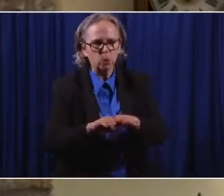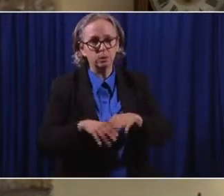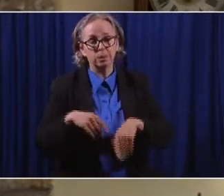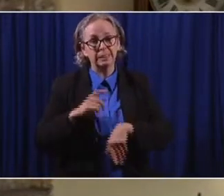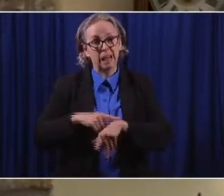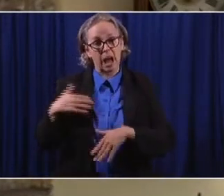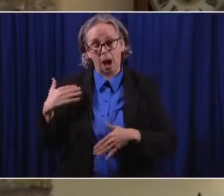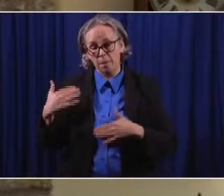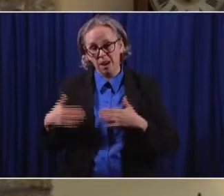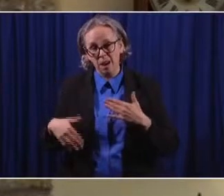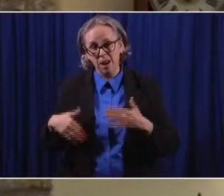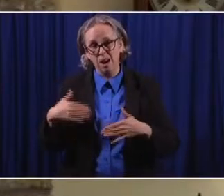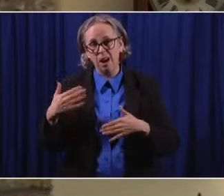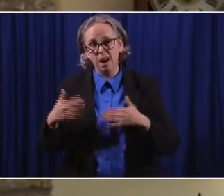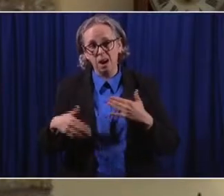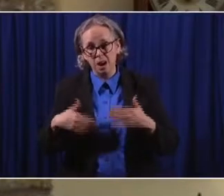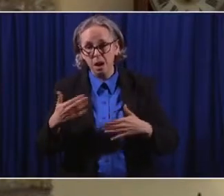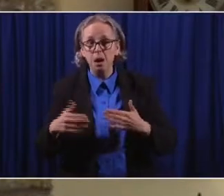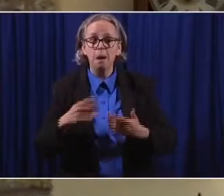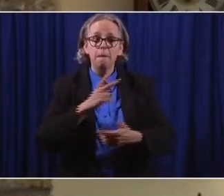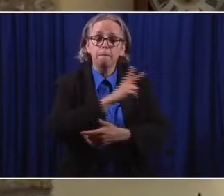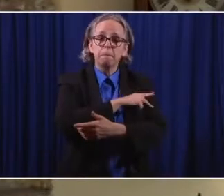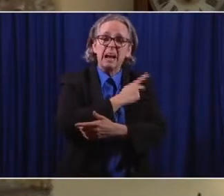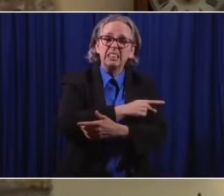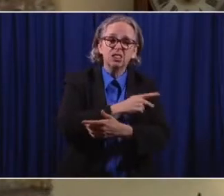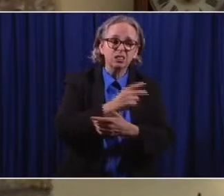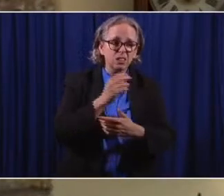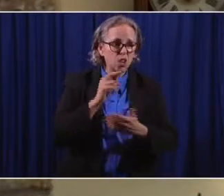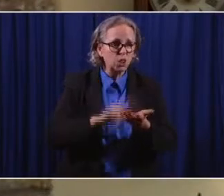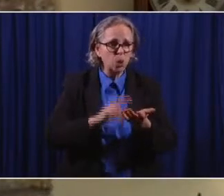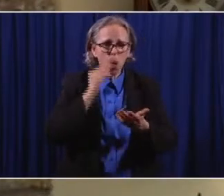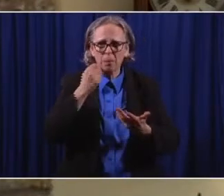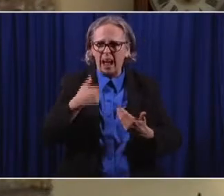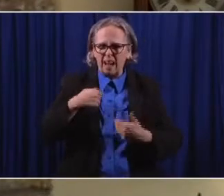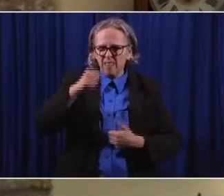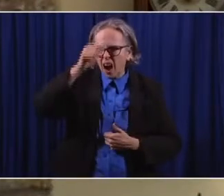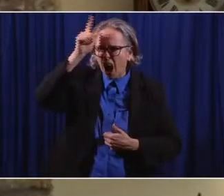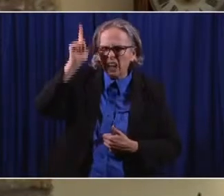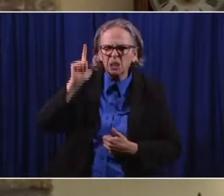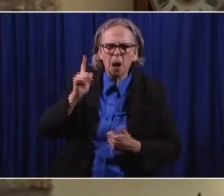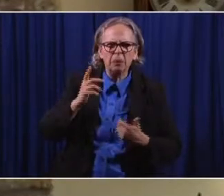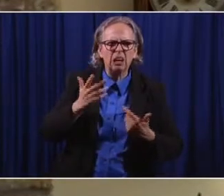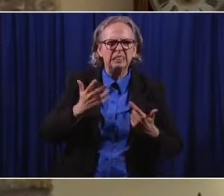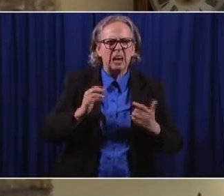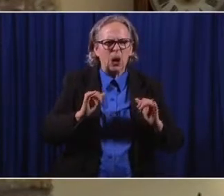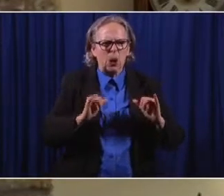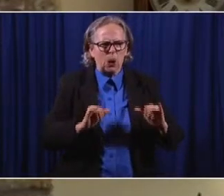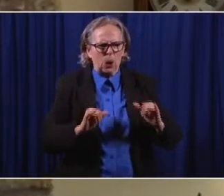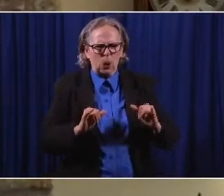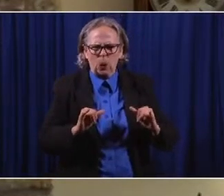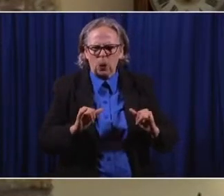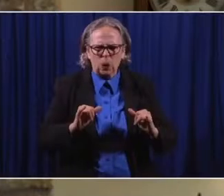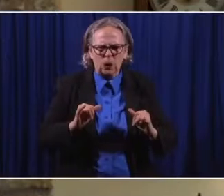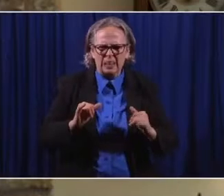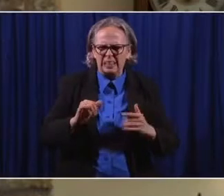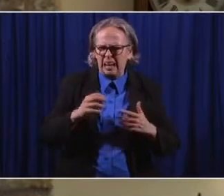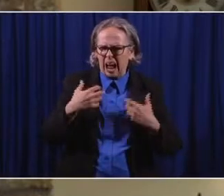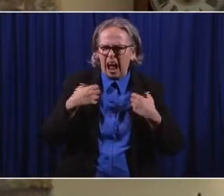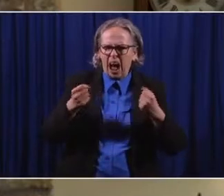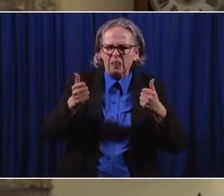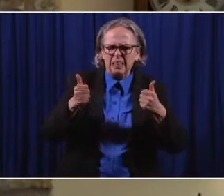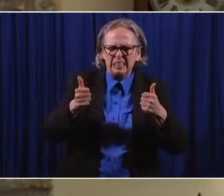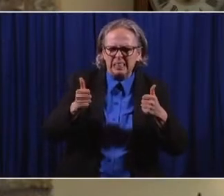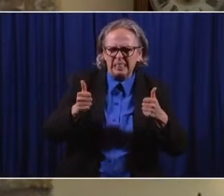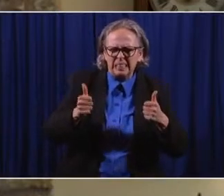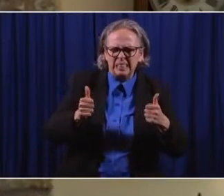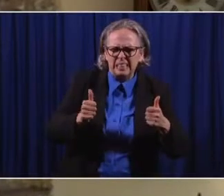patients, who were not doing well. And maybe one of the reasons they were not doing well was because they've been cut off from their